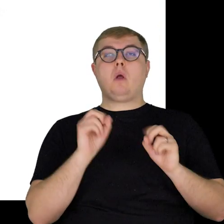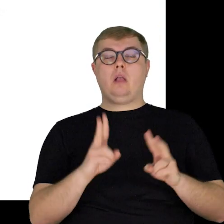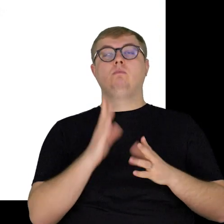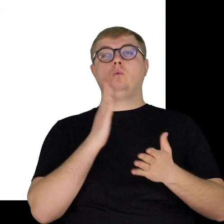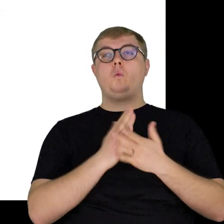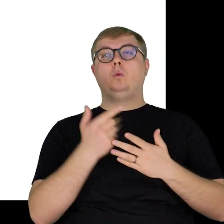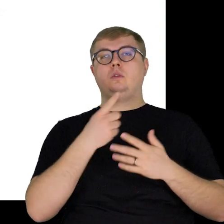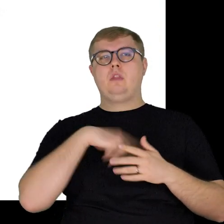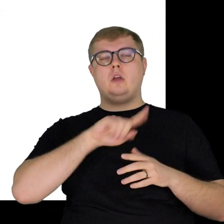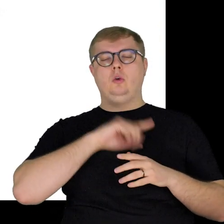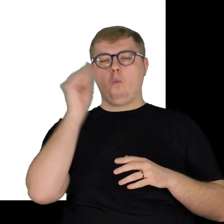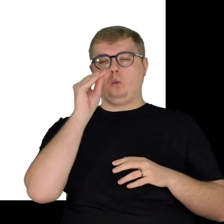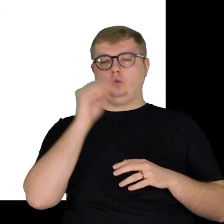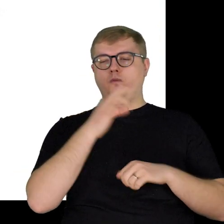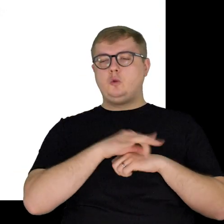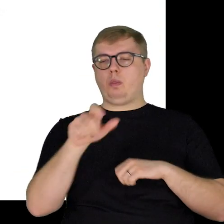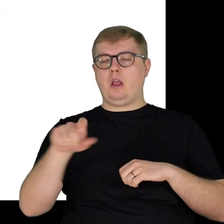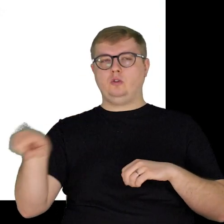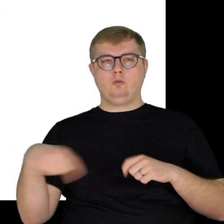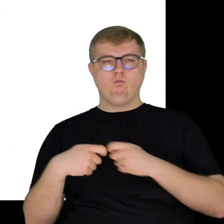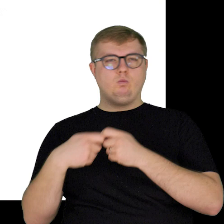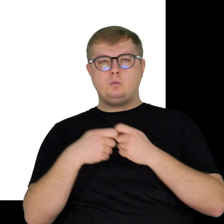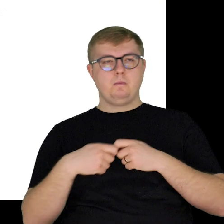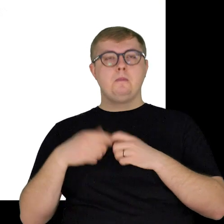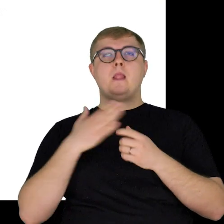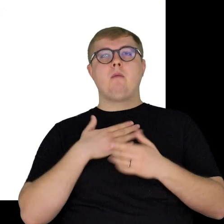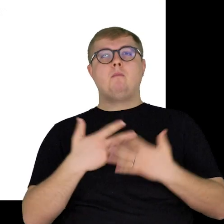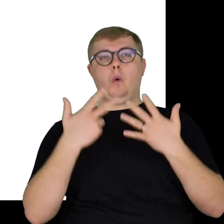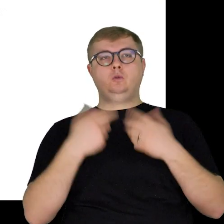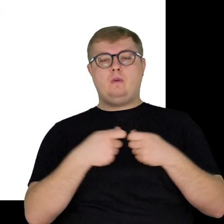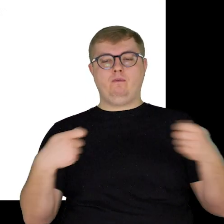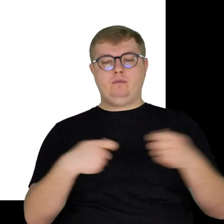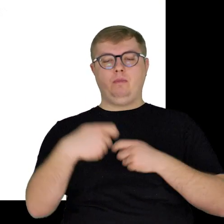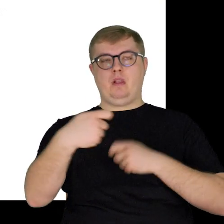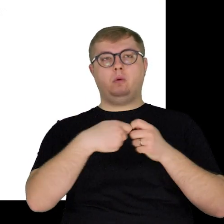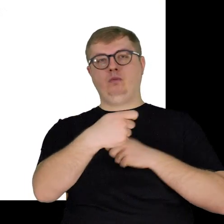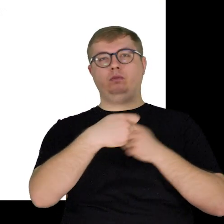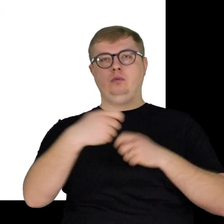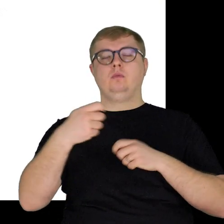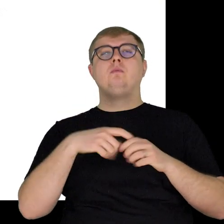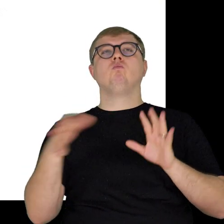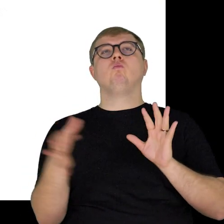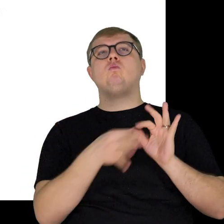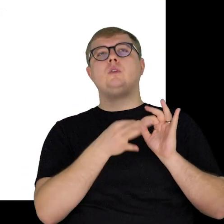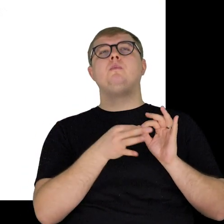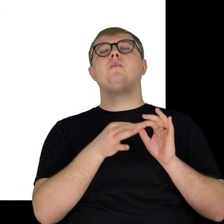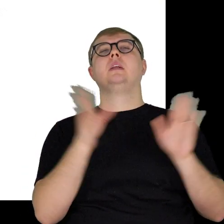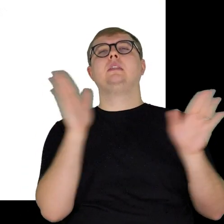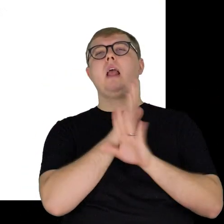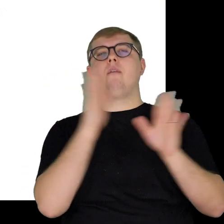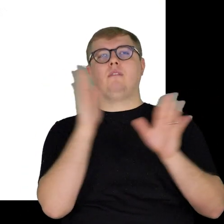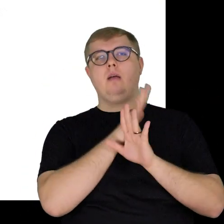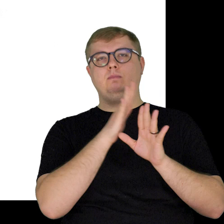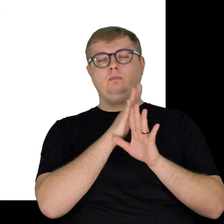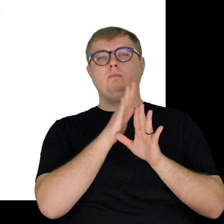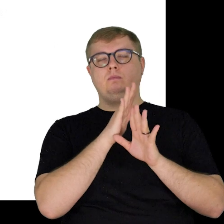kind of 8 dimensions, which are related to climatic zones, old world and new world,